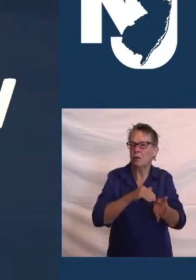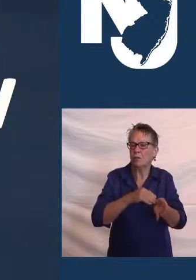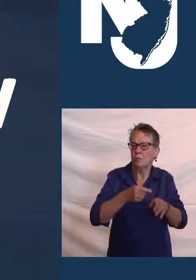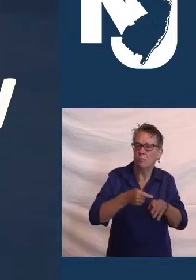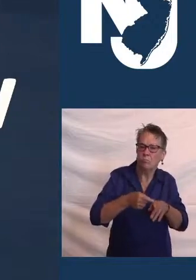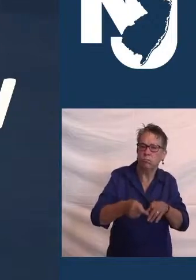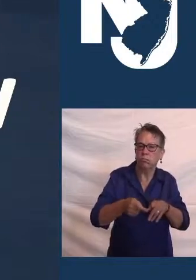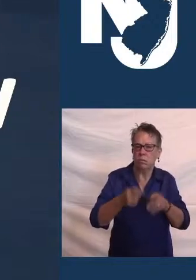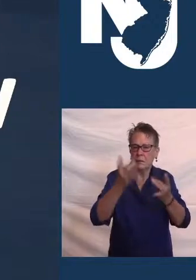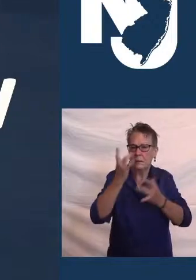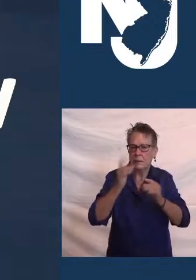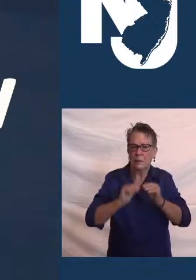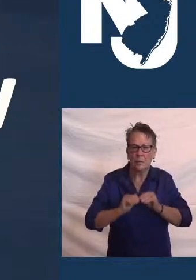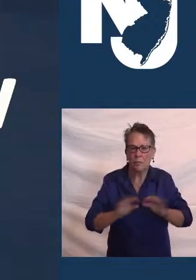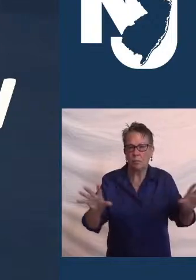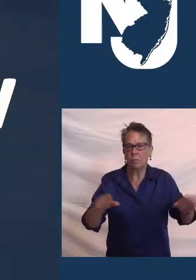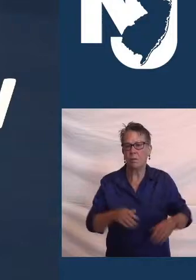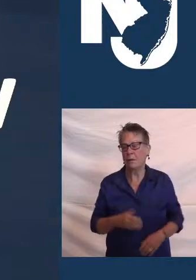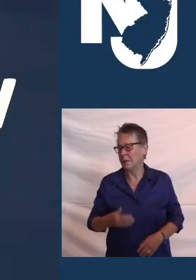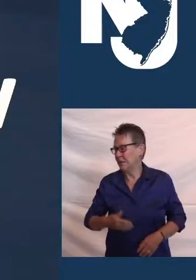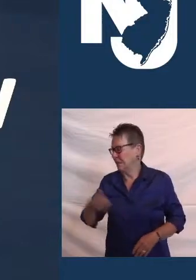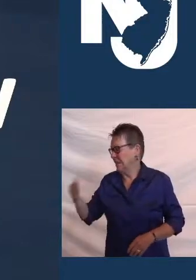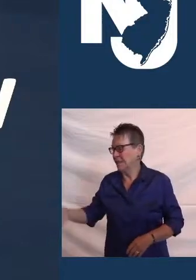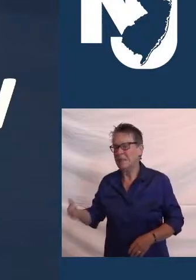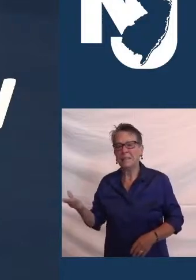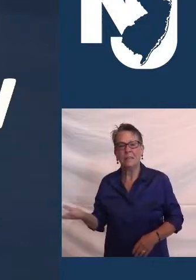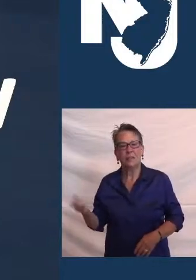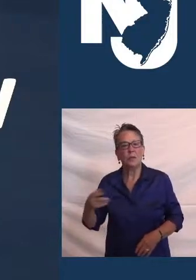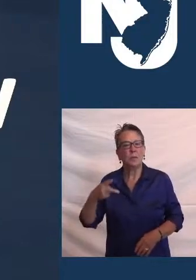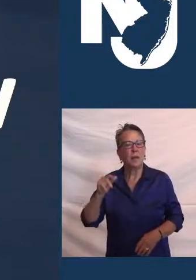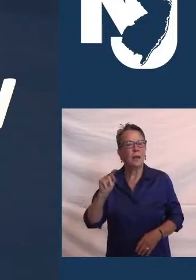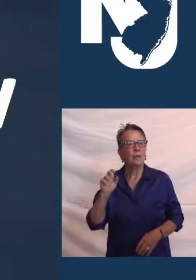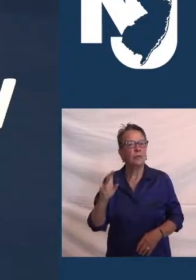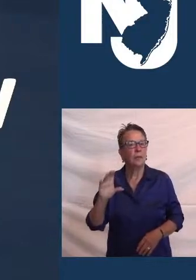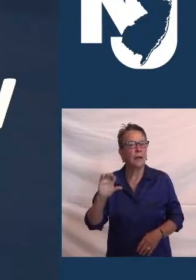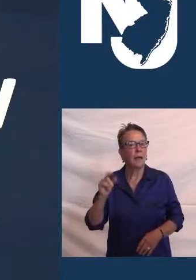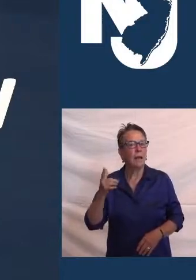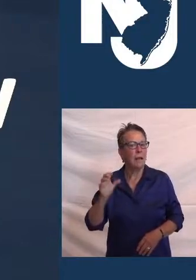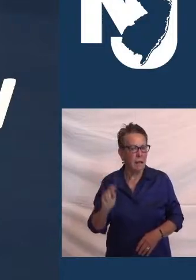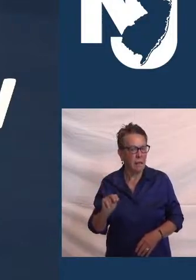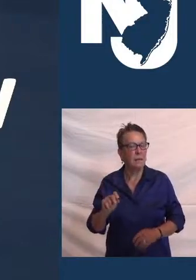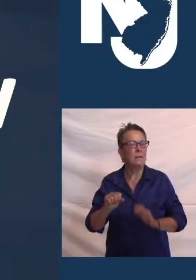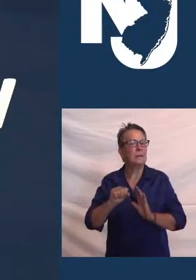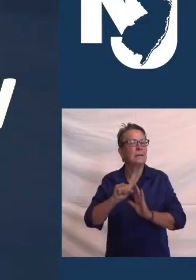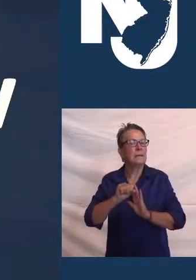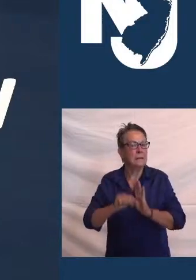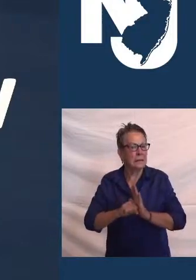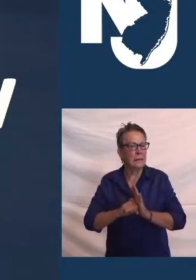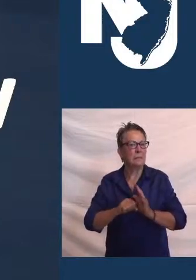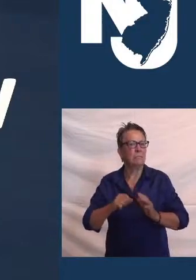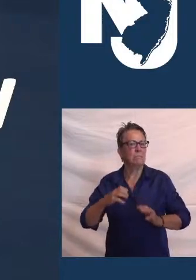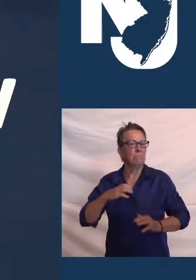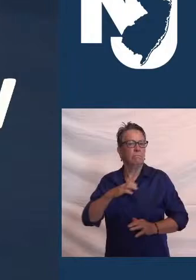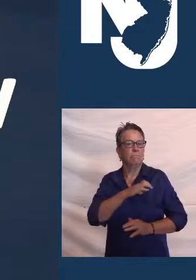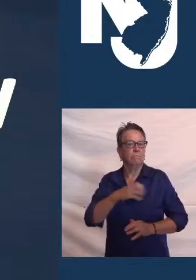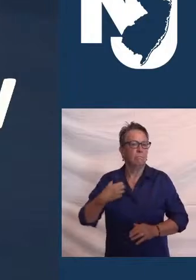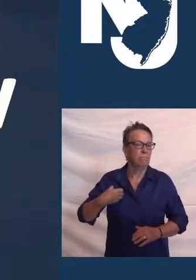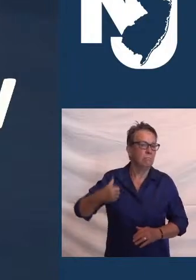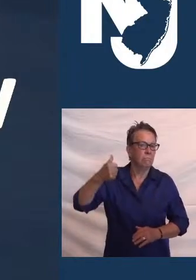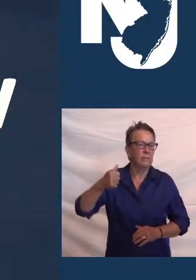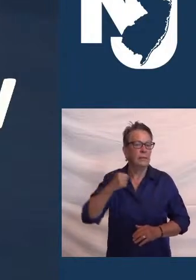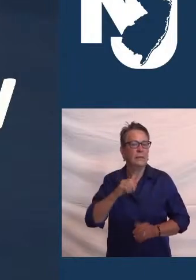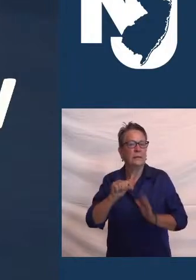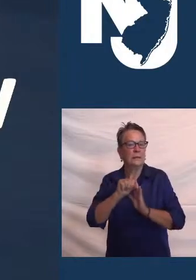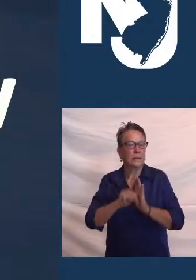as always. Guy to my left, who needs no introduction, the Superintendent of the State Police, Colonel Pat Callahan, Paramount Garg, and a cast of